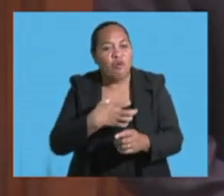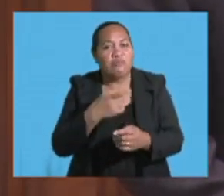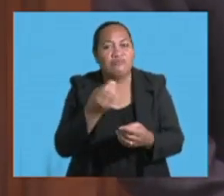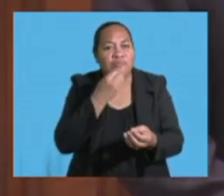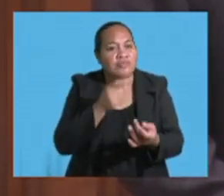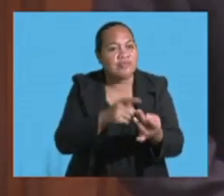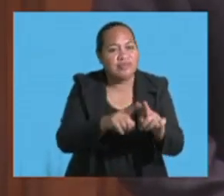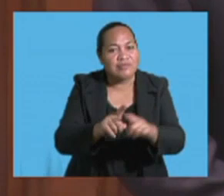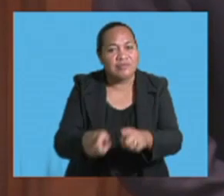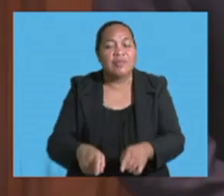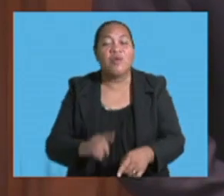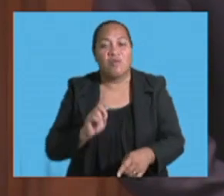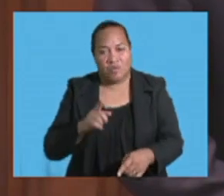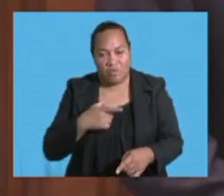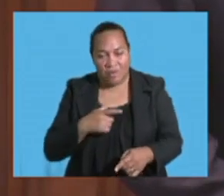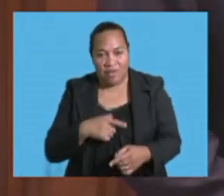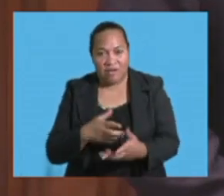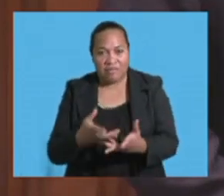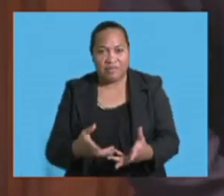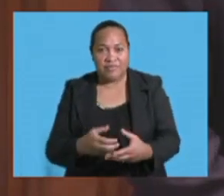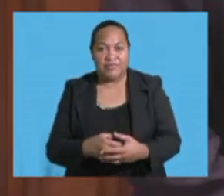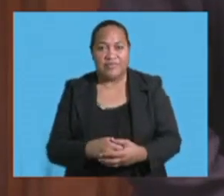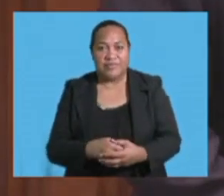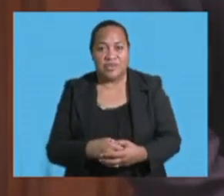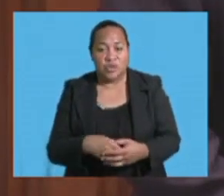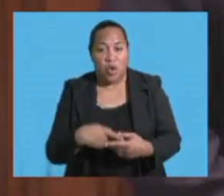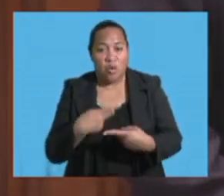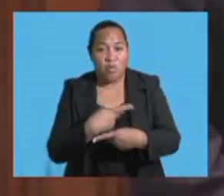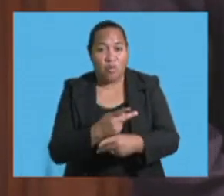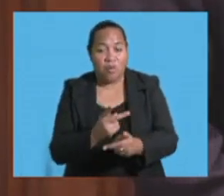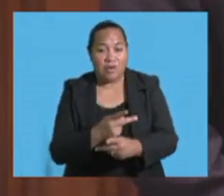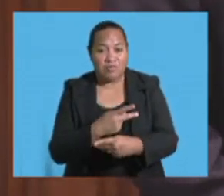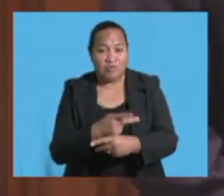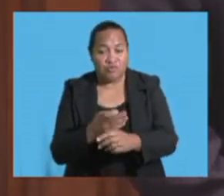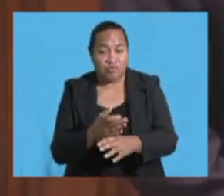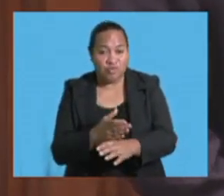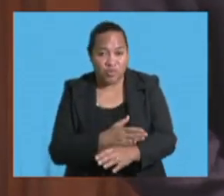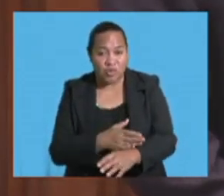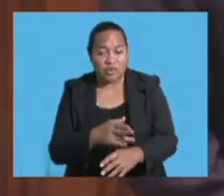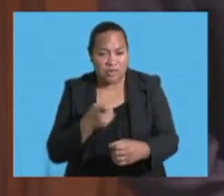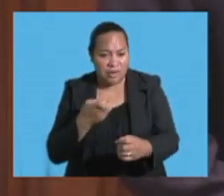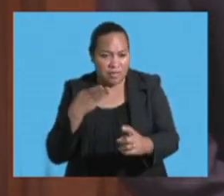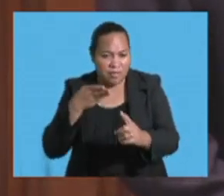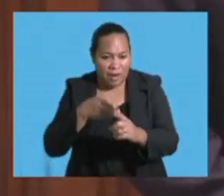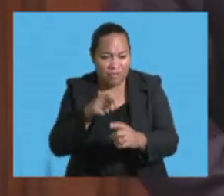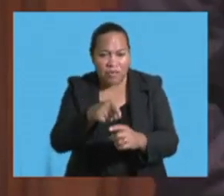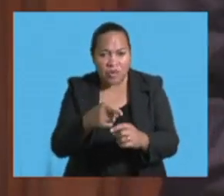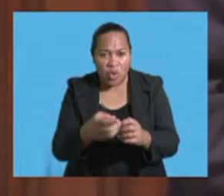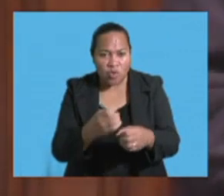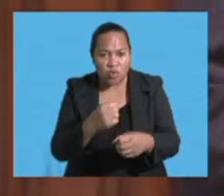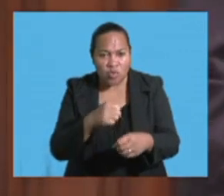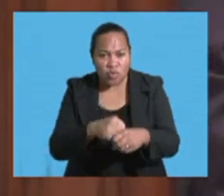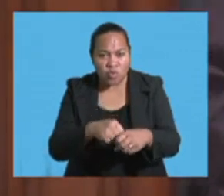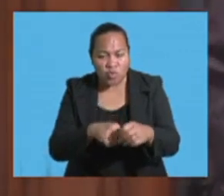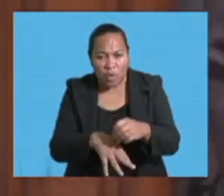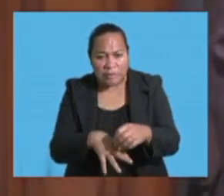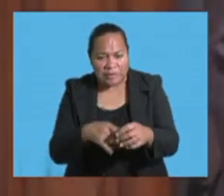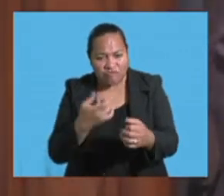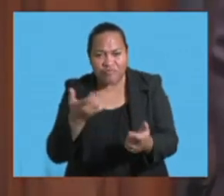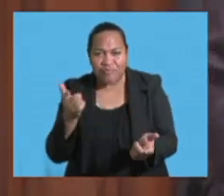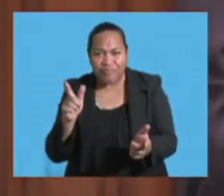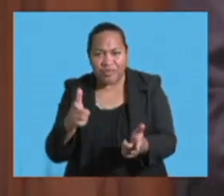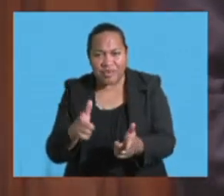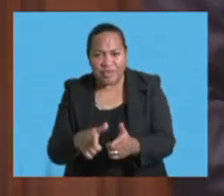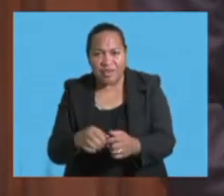supply is constrained by marginal productivity gains in a majority of crops and the shrinking amount of